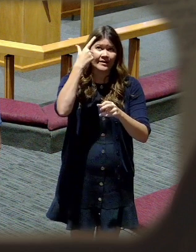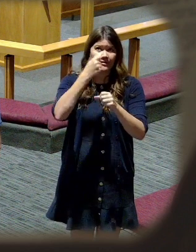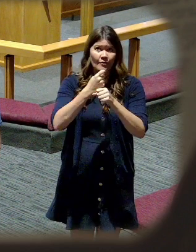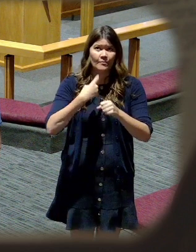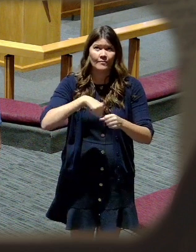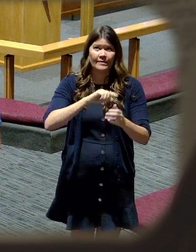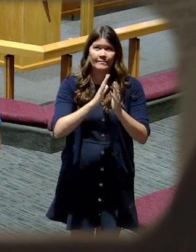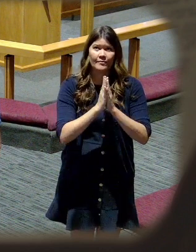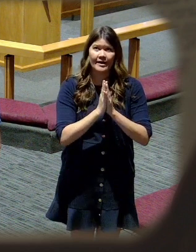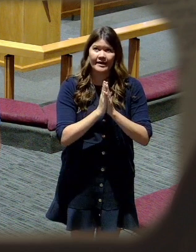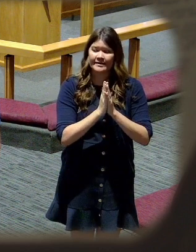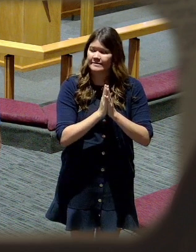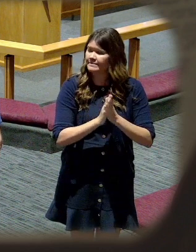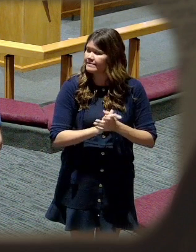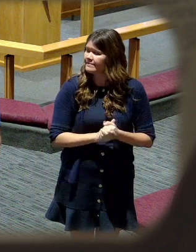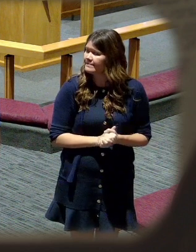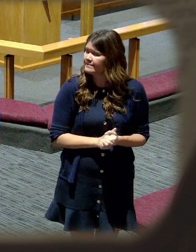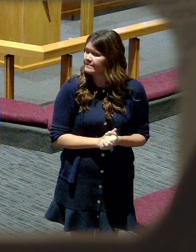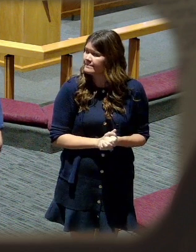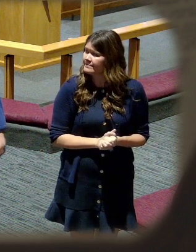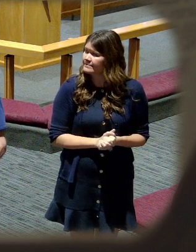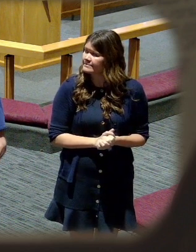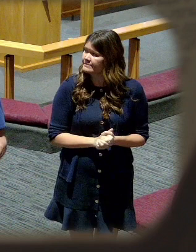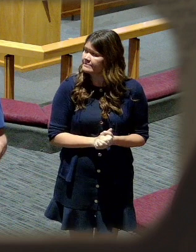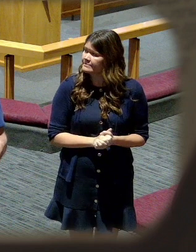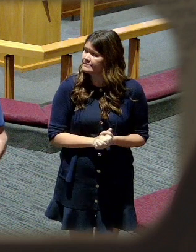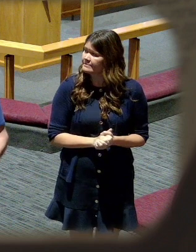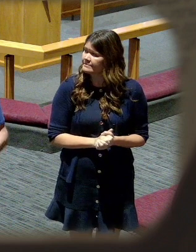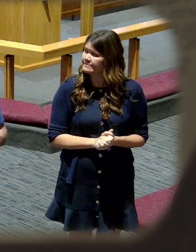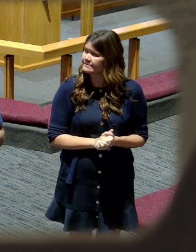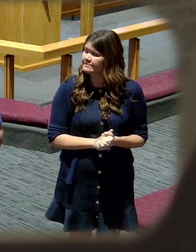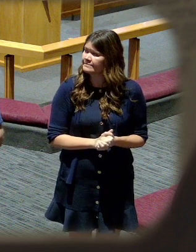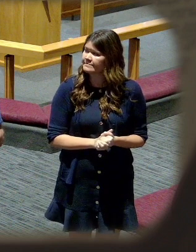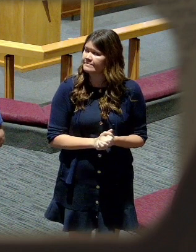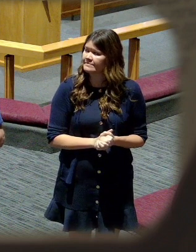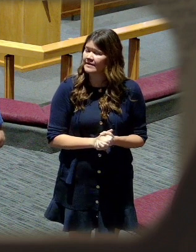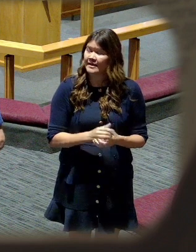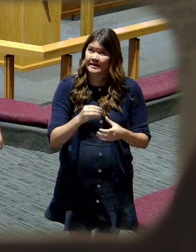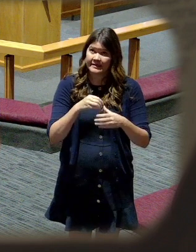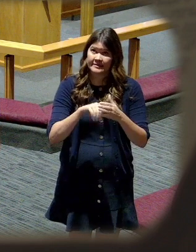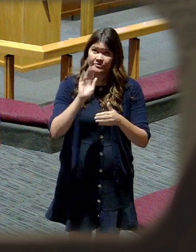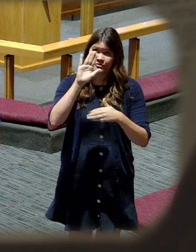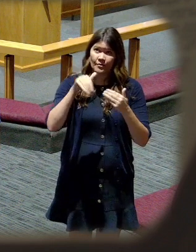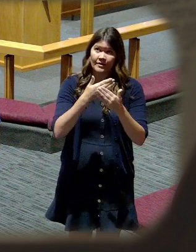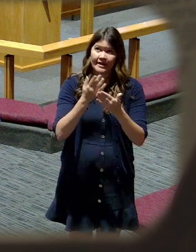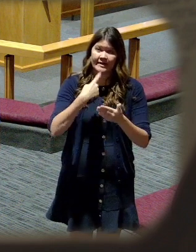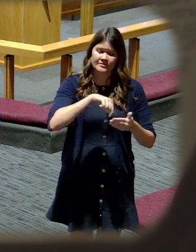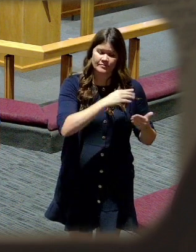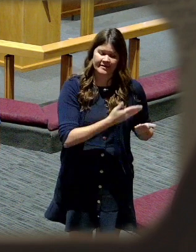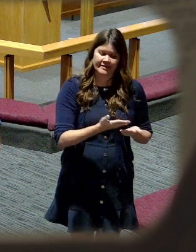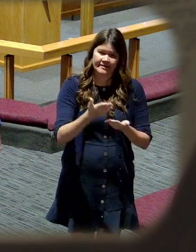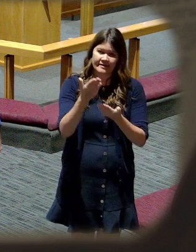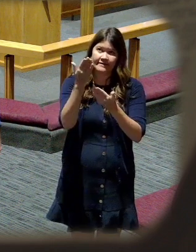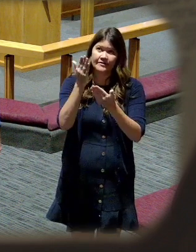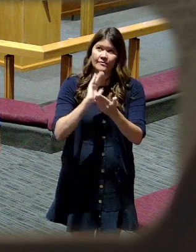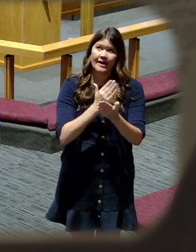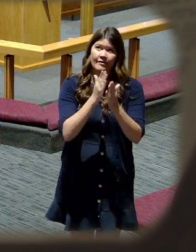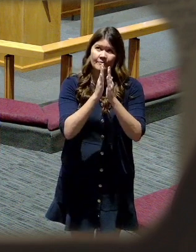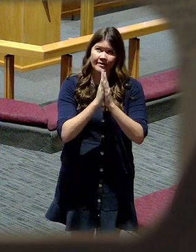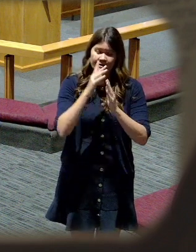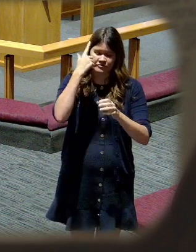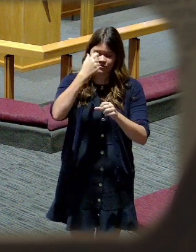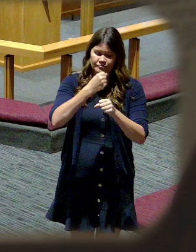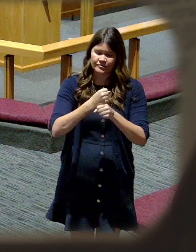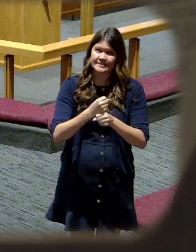pray. Amen. Come, Lord Jesus. Into your hands, O Lord, we commend all for whom we pray, trusting in